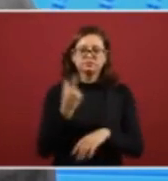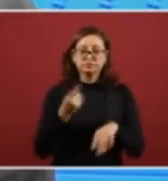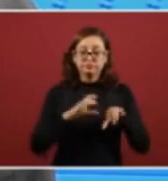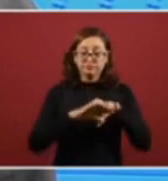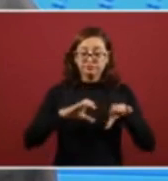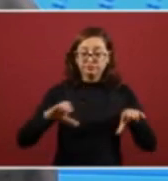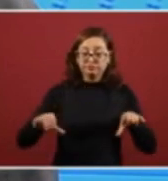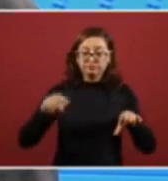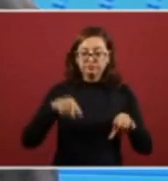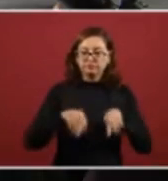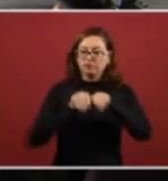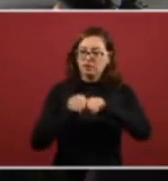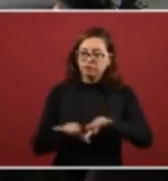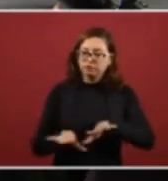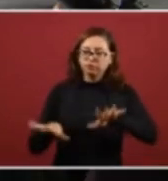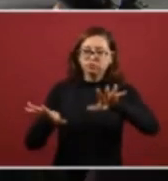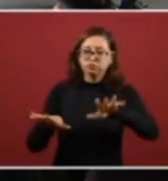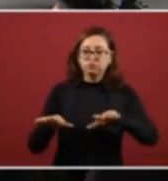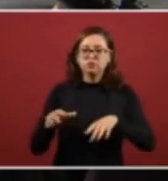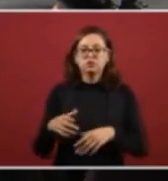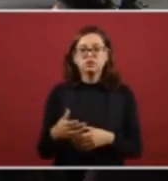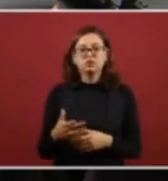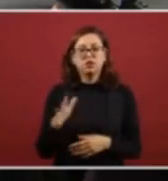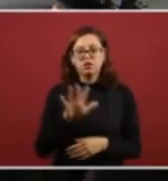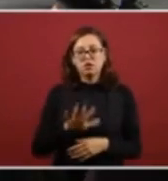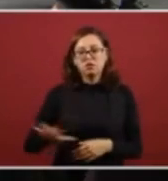which is the one that